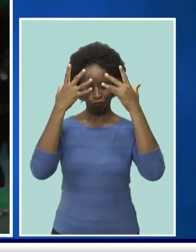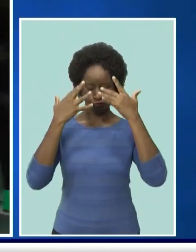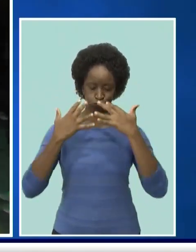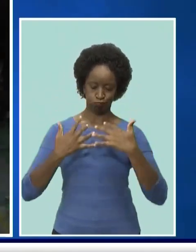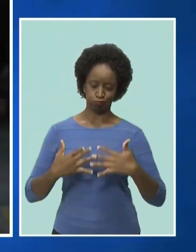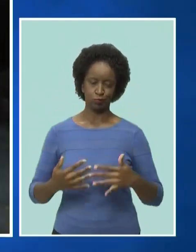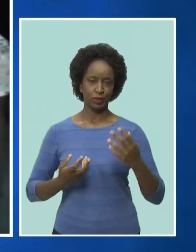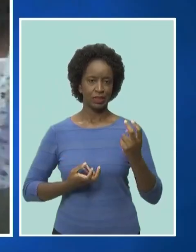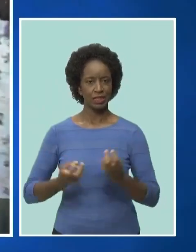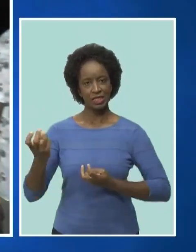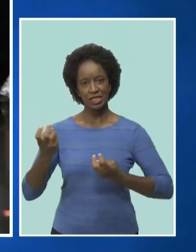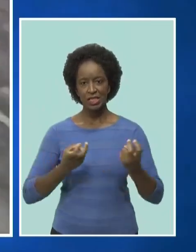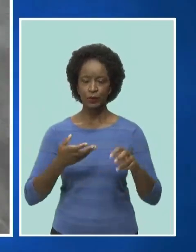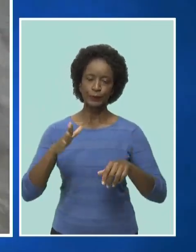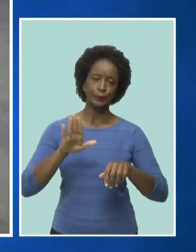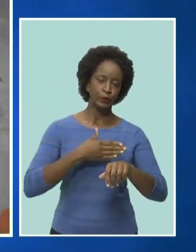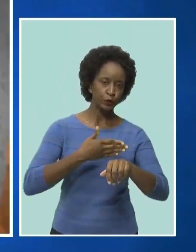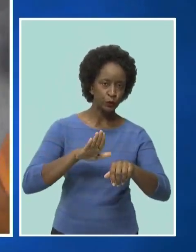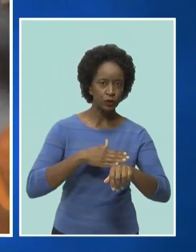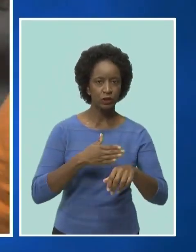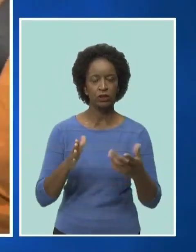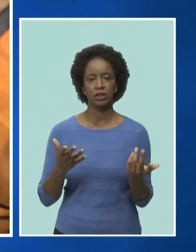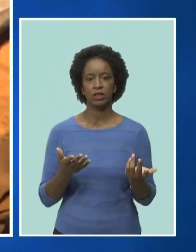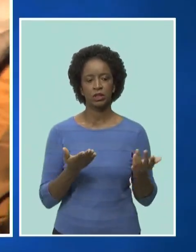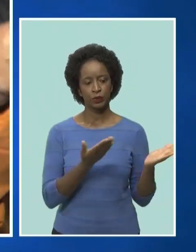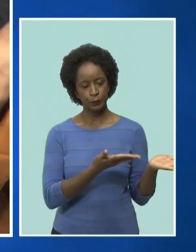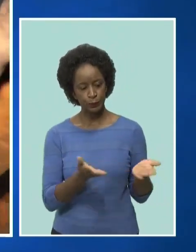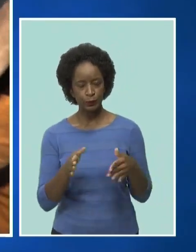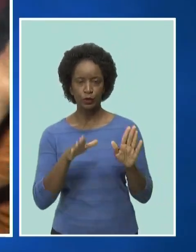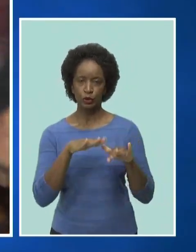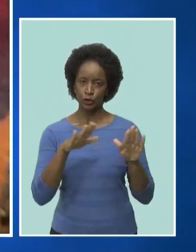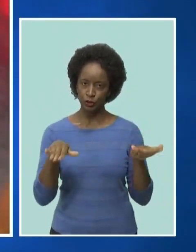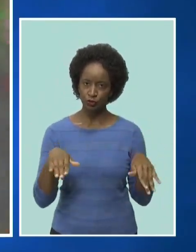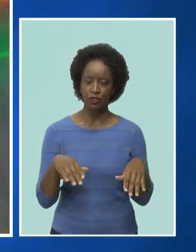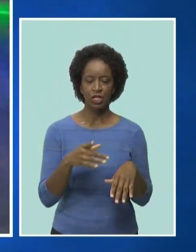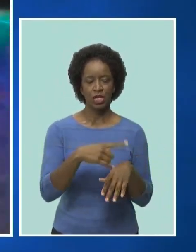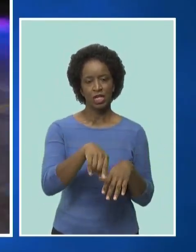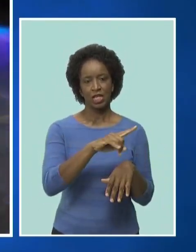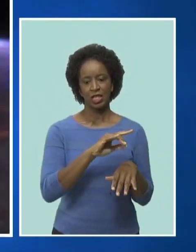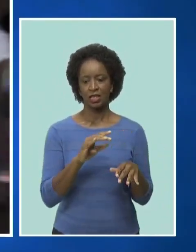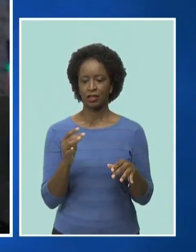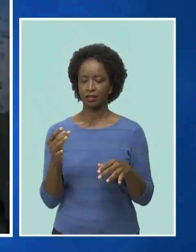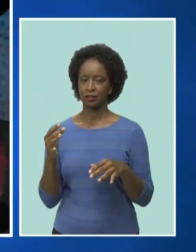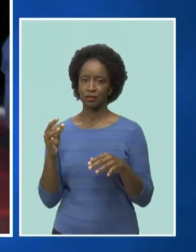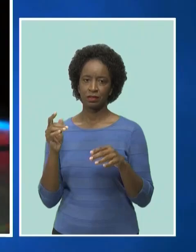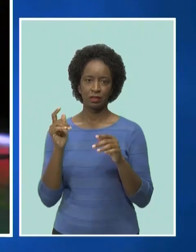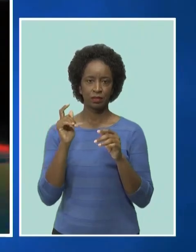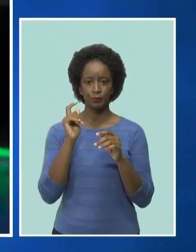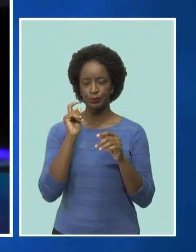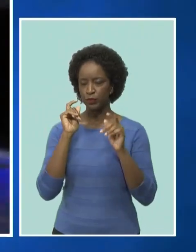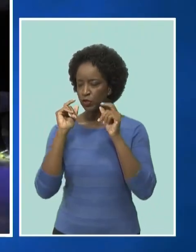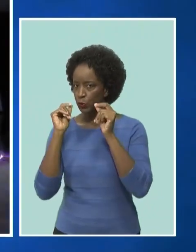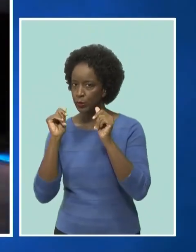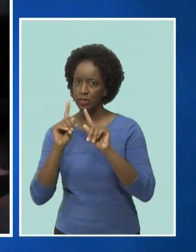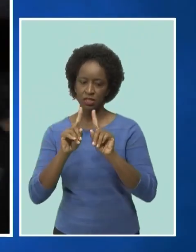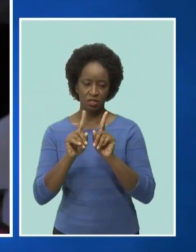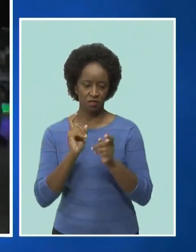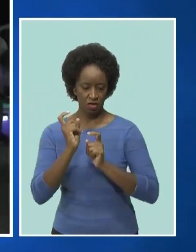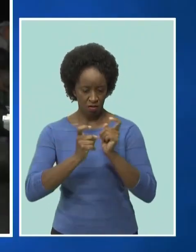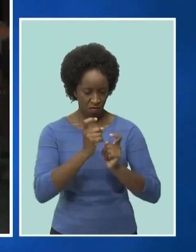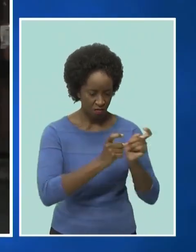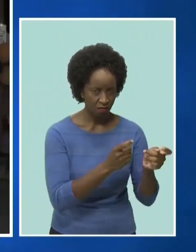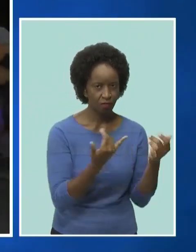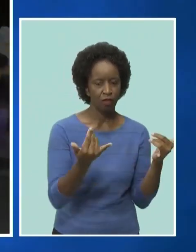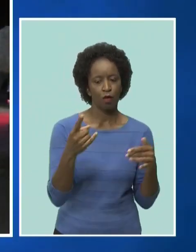we got the music, and we bought the young kids in the early, we gave them the treats. We got the mature people doing it now as well. And as I